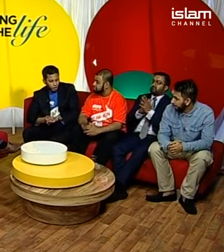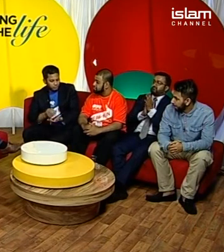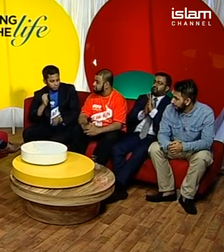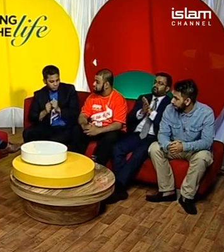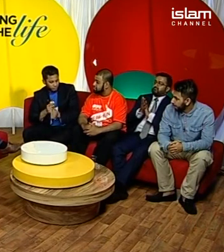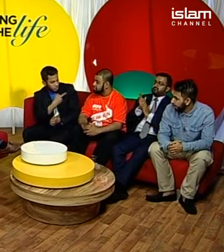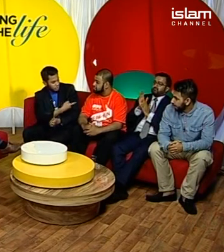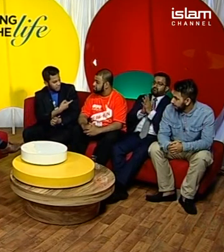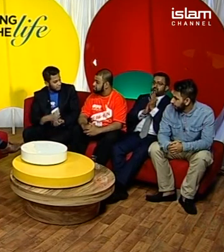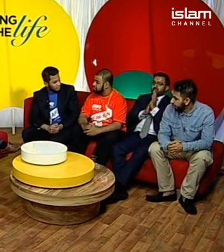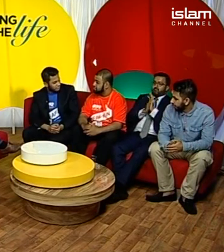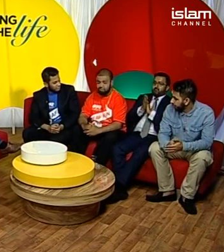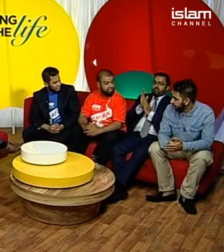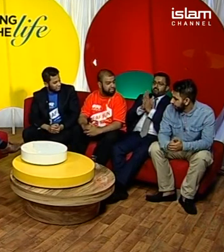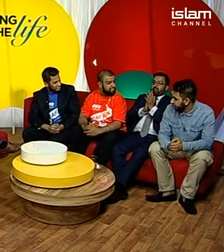Shuhail?